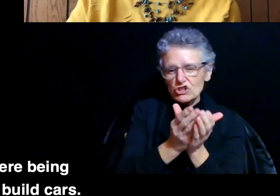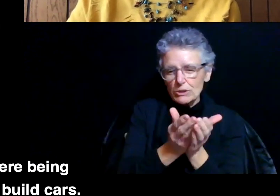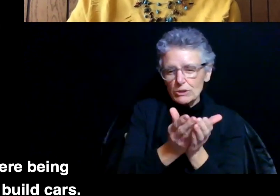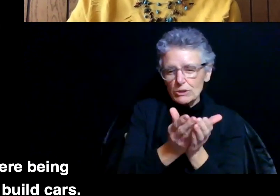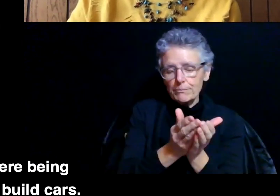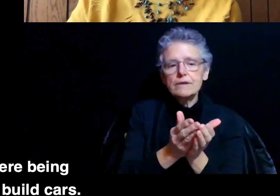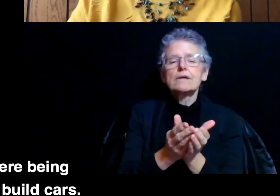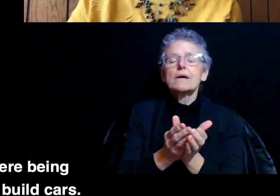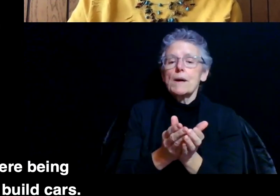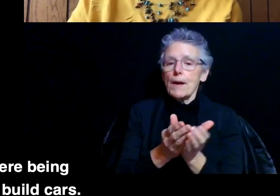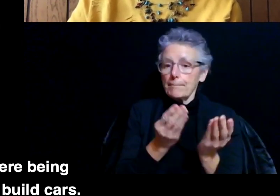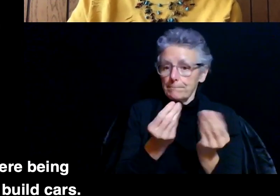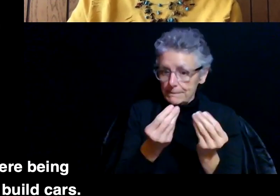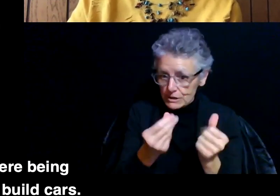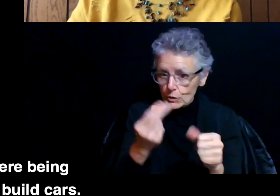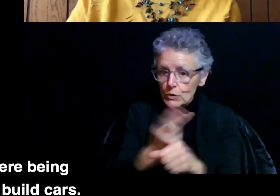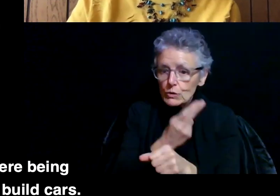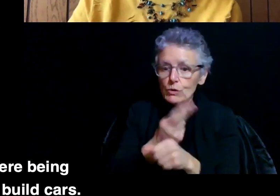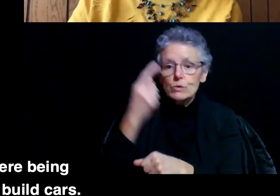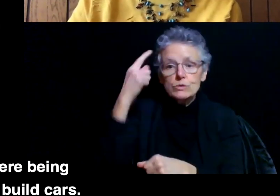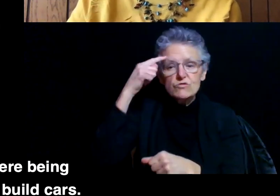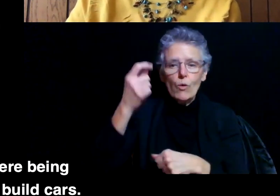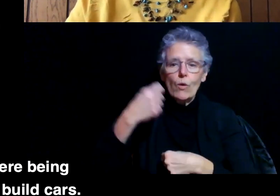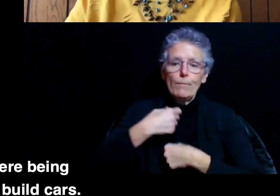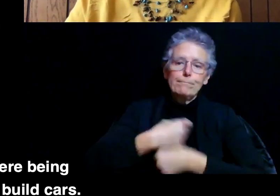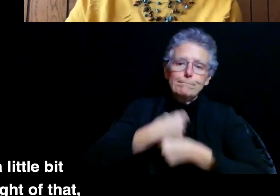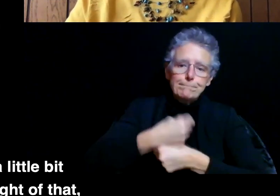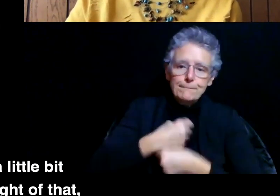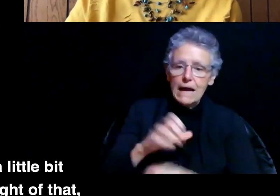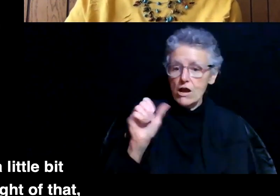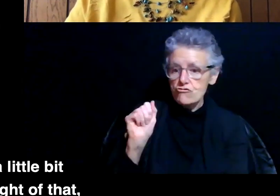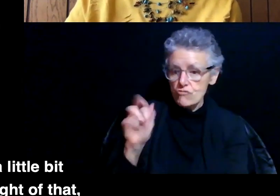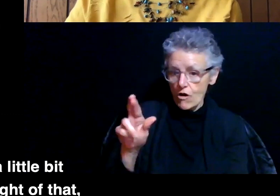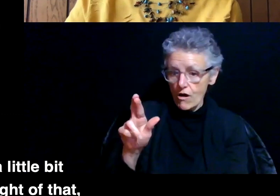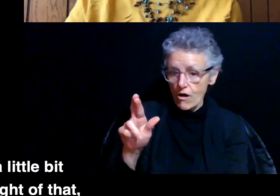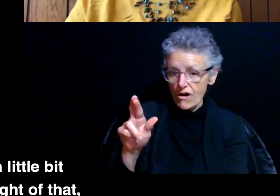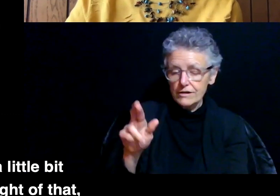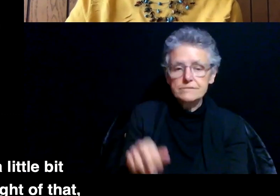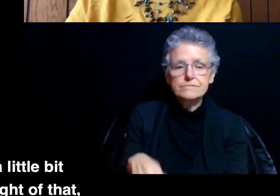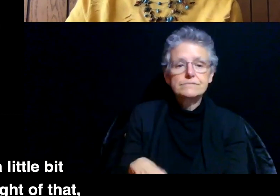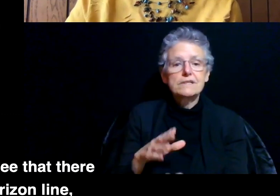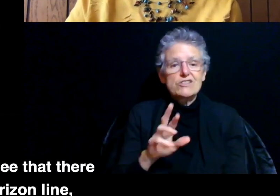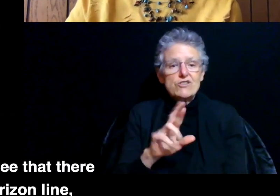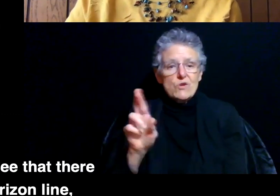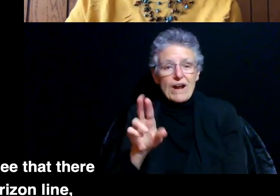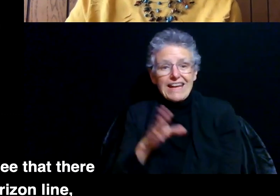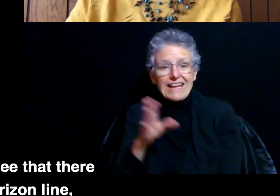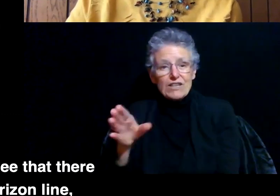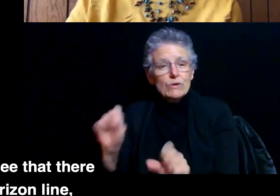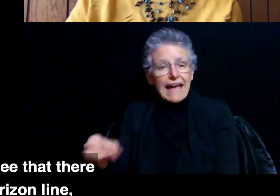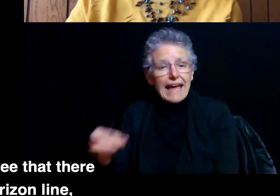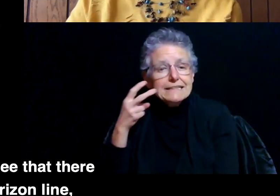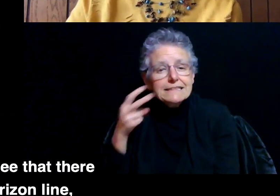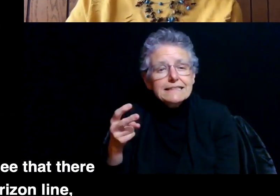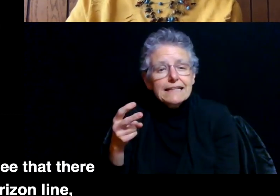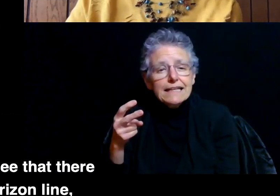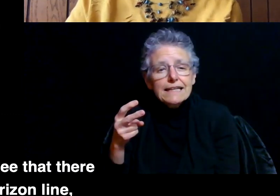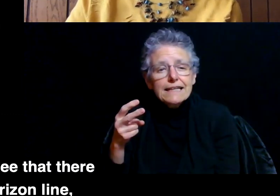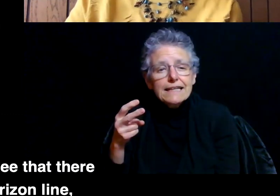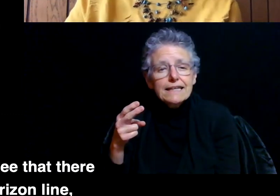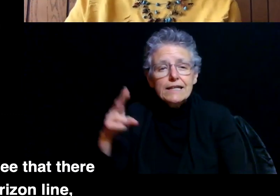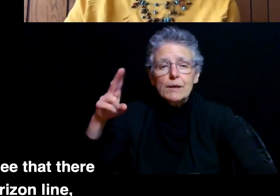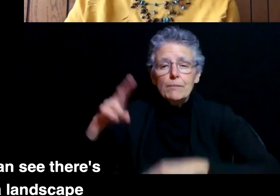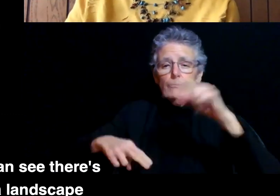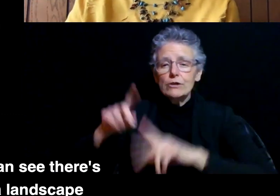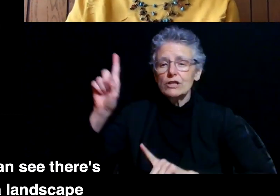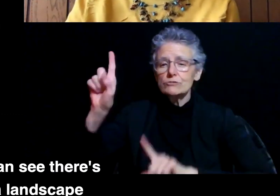being used to build cars. And a little bit to the right of that, you can see that there is a